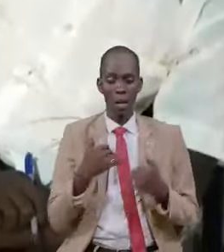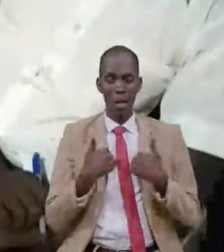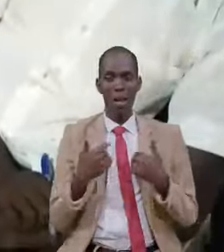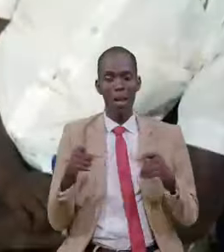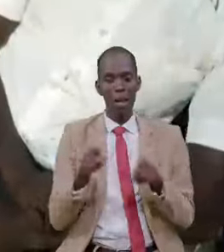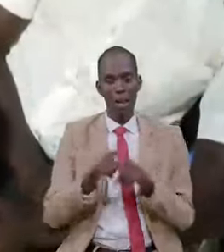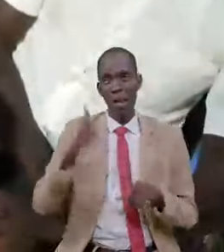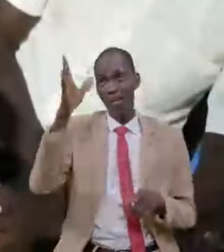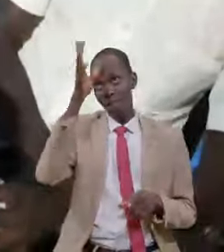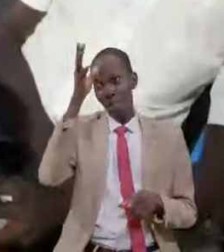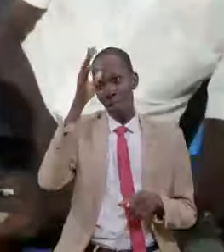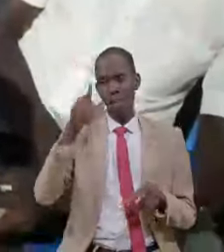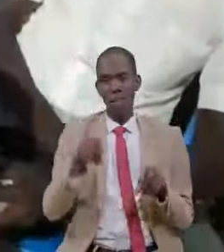son.